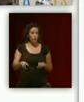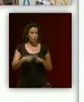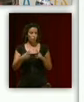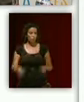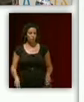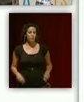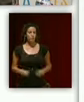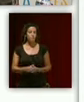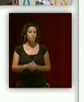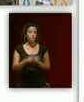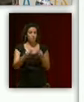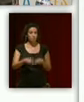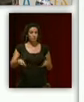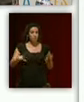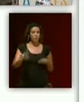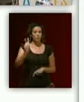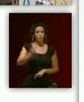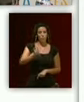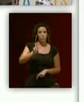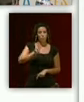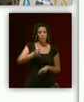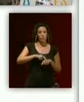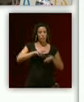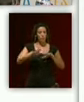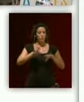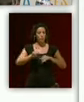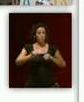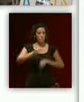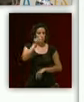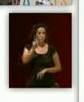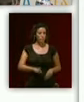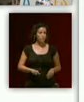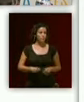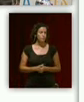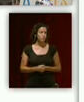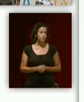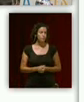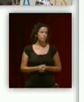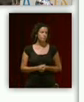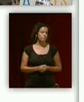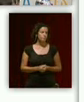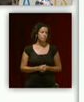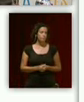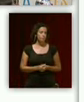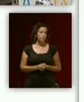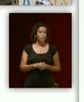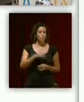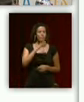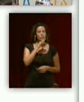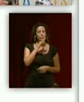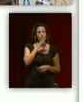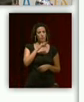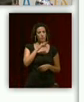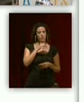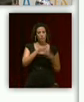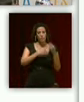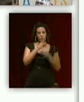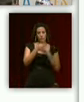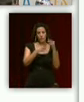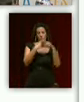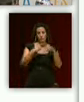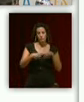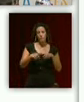outdoors. So this goes to show that it can be used indoors and outdoors. This platform is very useful for enabling mobility